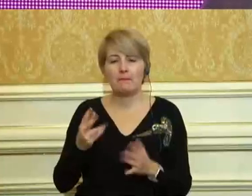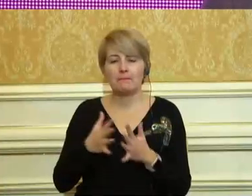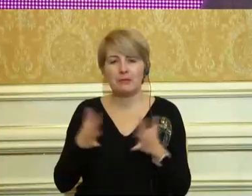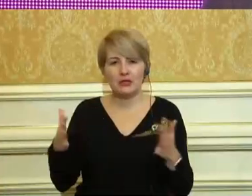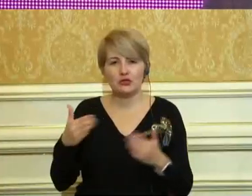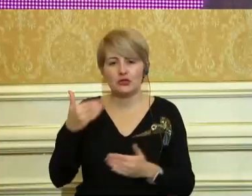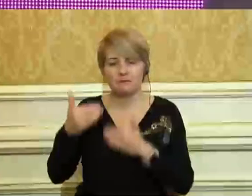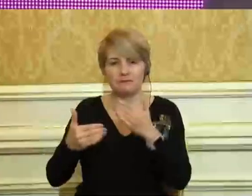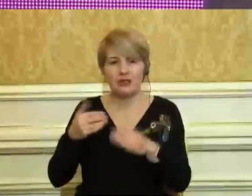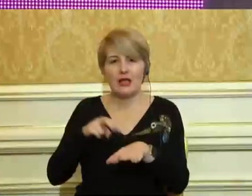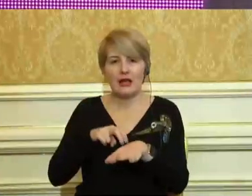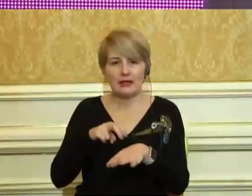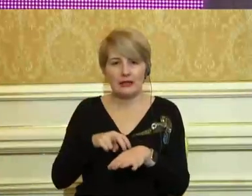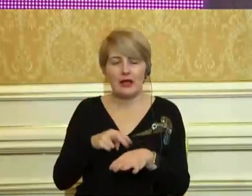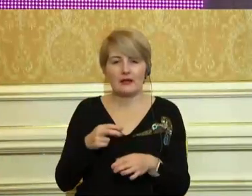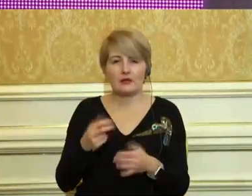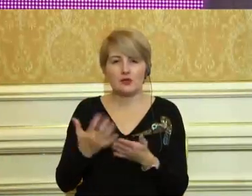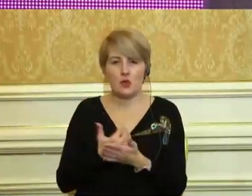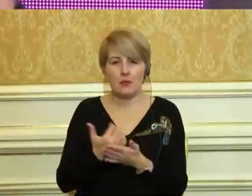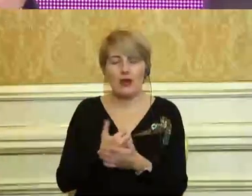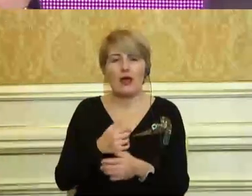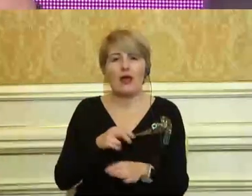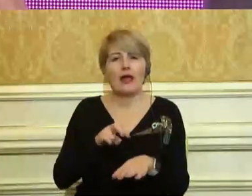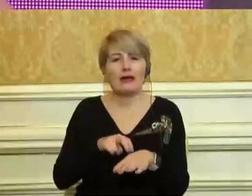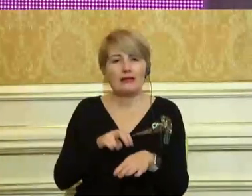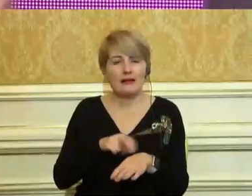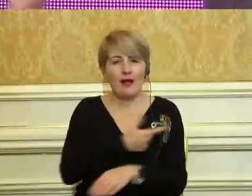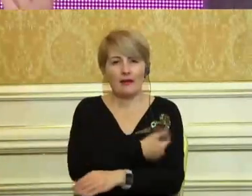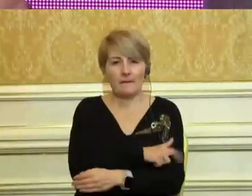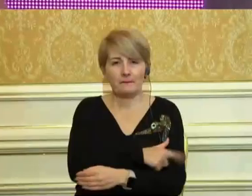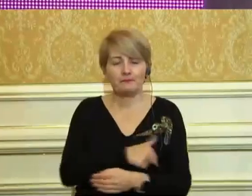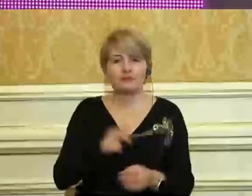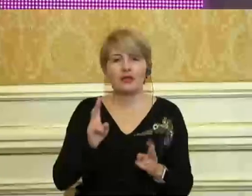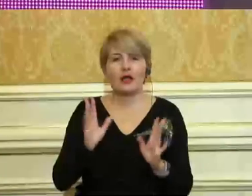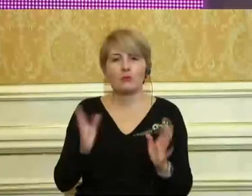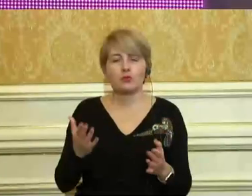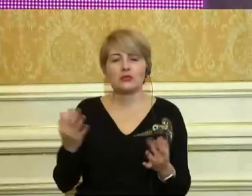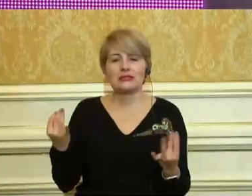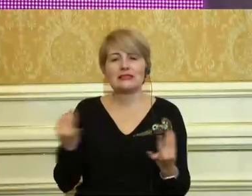observe about the so-called first aid or what we call the